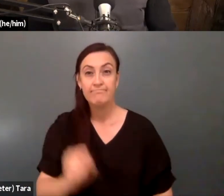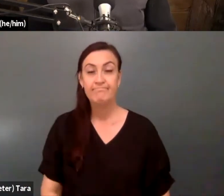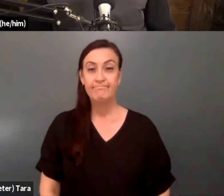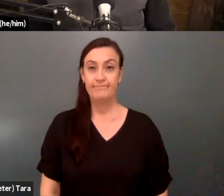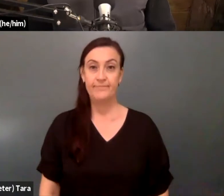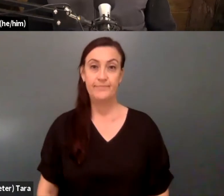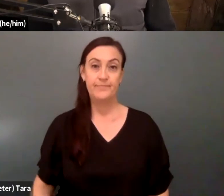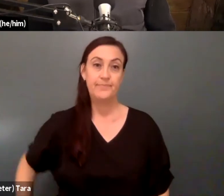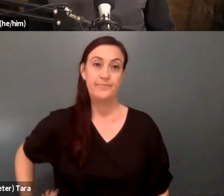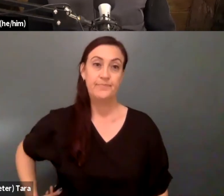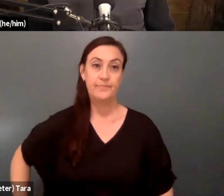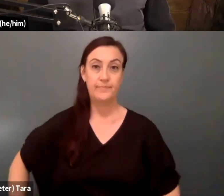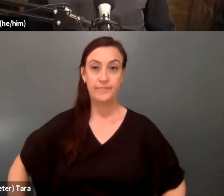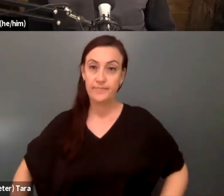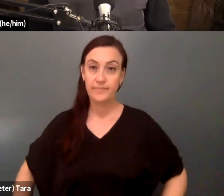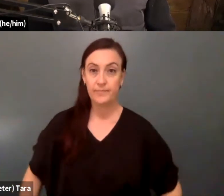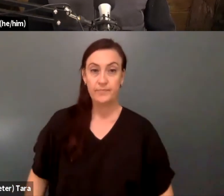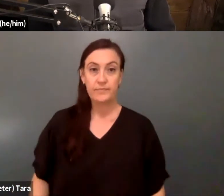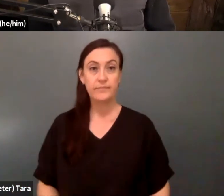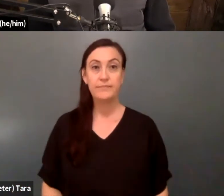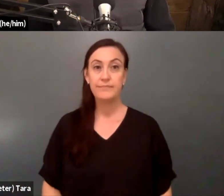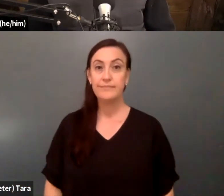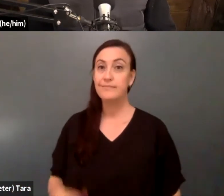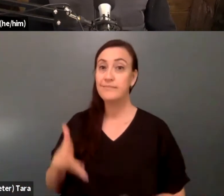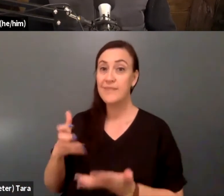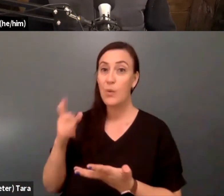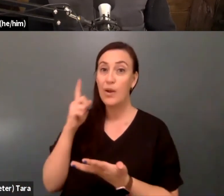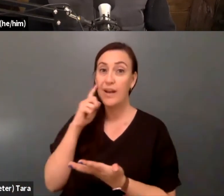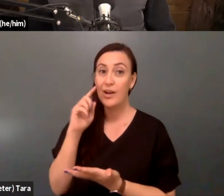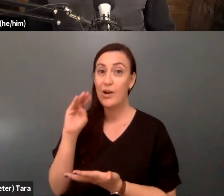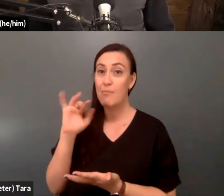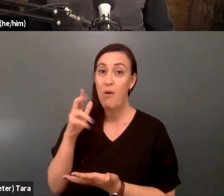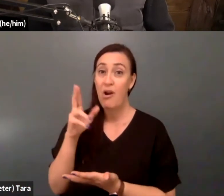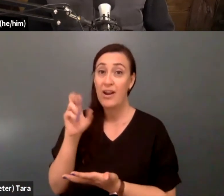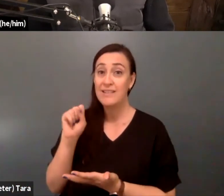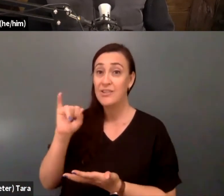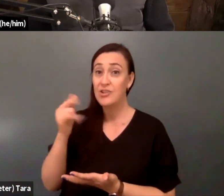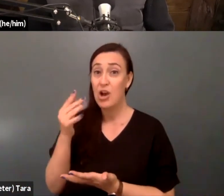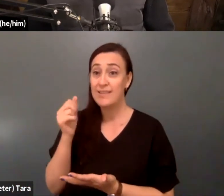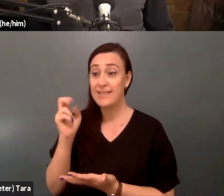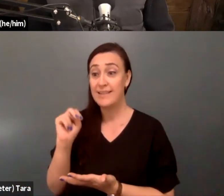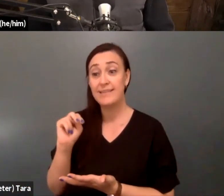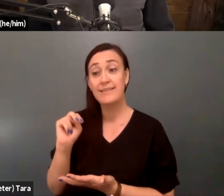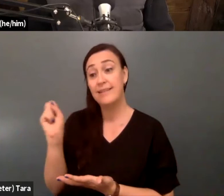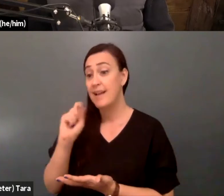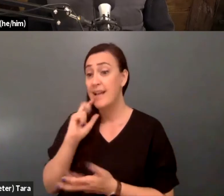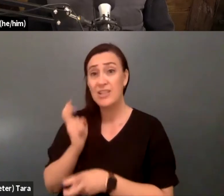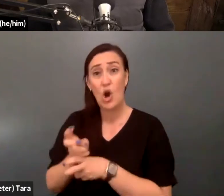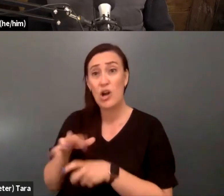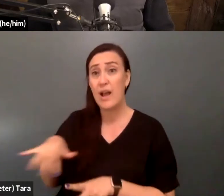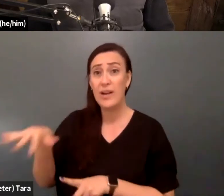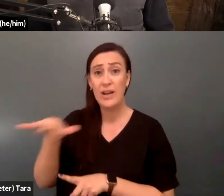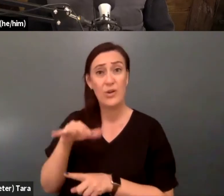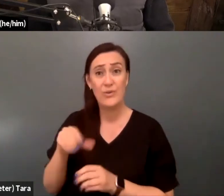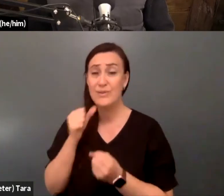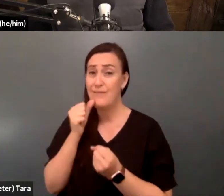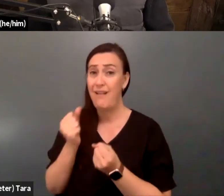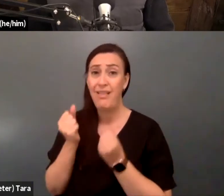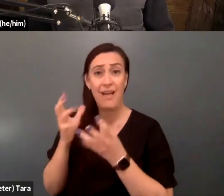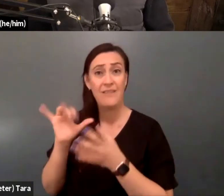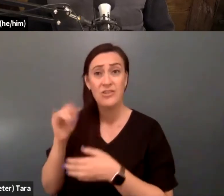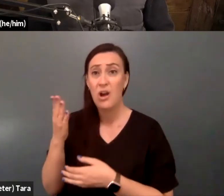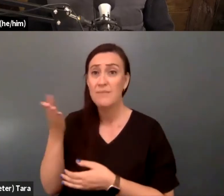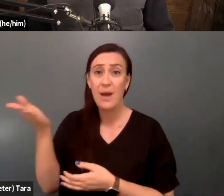And I want to hear Marcus Johnson. It's hard out here. There aren't a lot of jobs, right? There are not a lot of jobs out